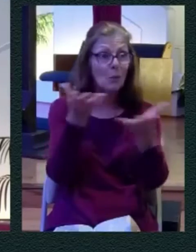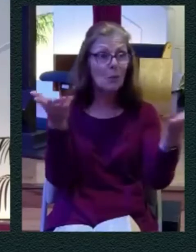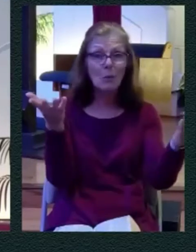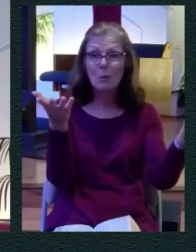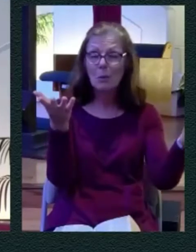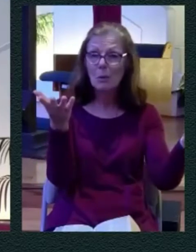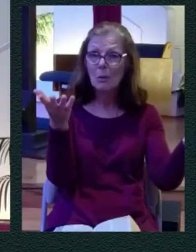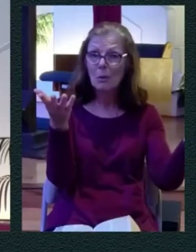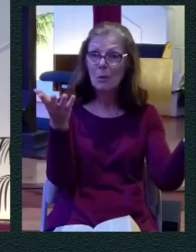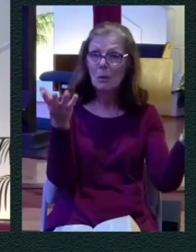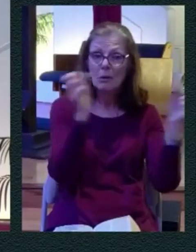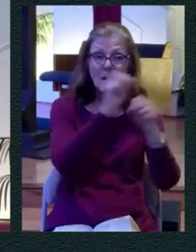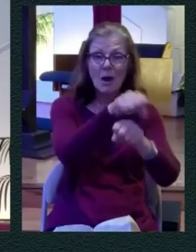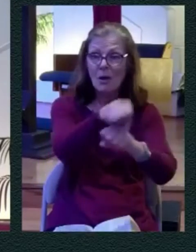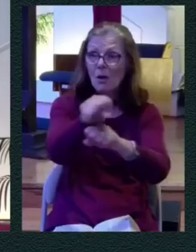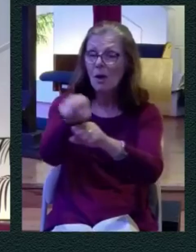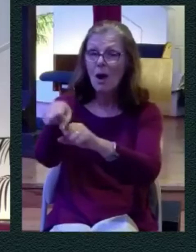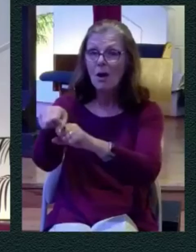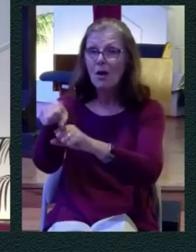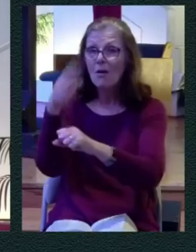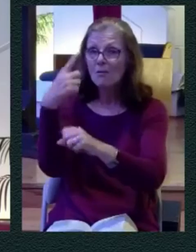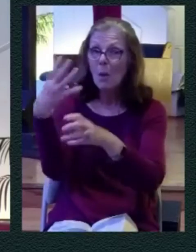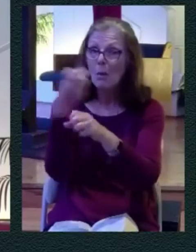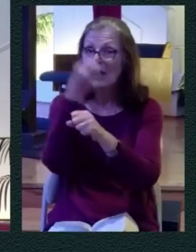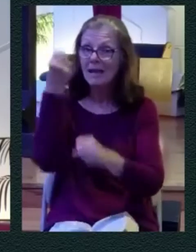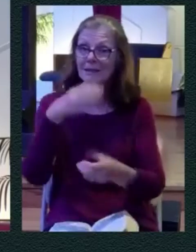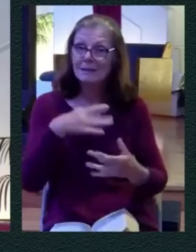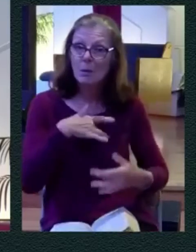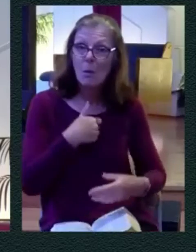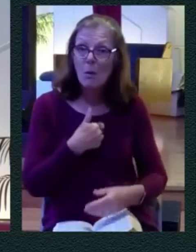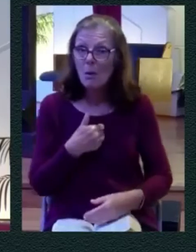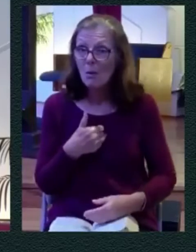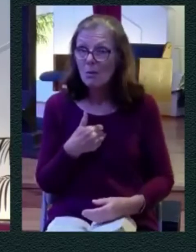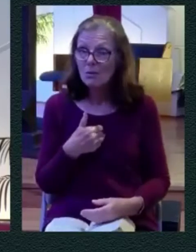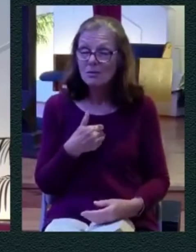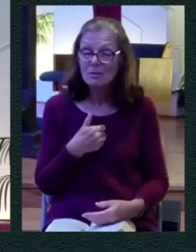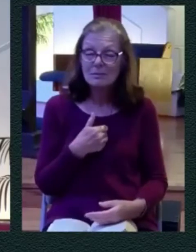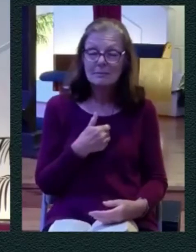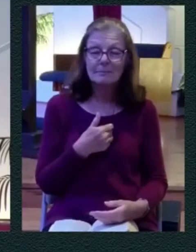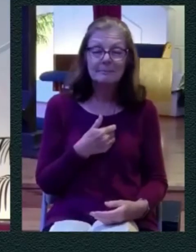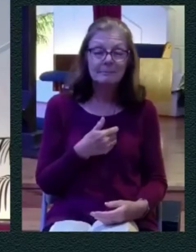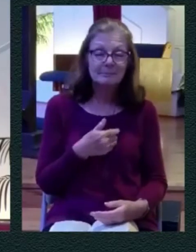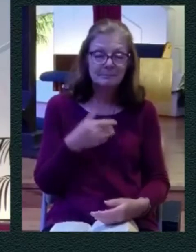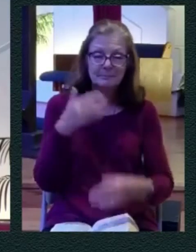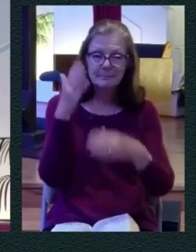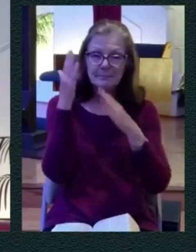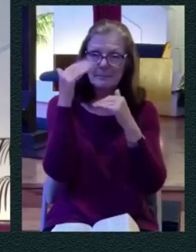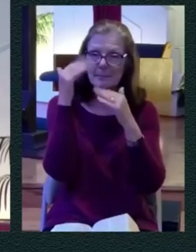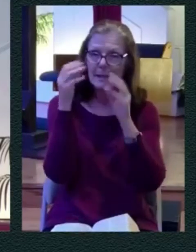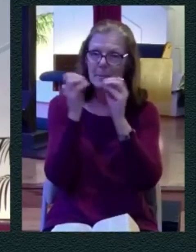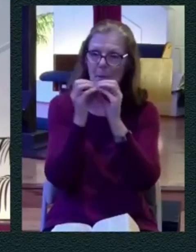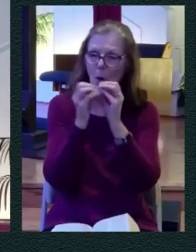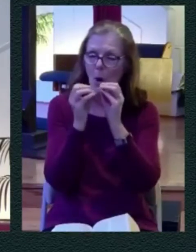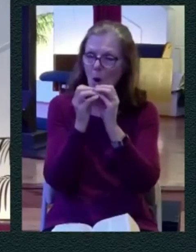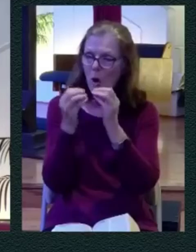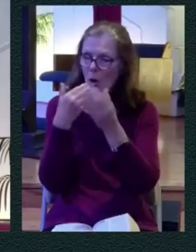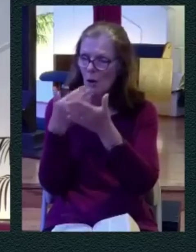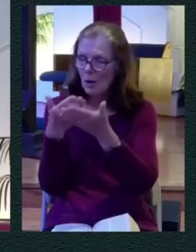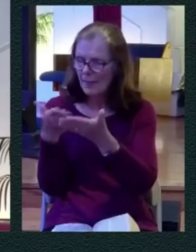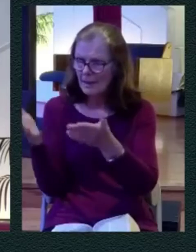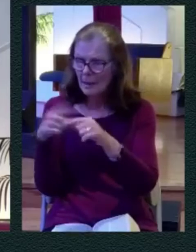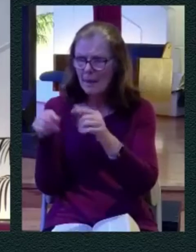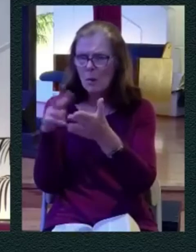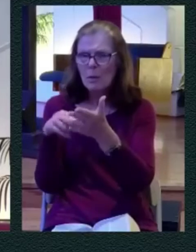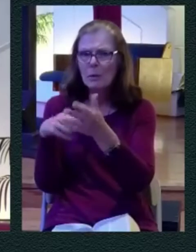conquering and to conquer, we rejoice. We expect even more of those good things, and we read on,